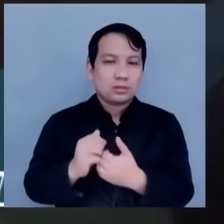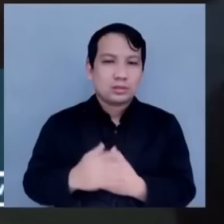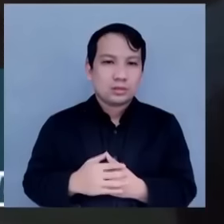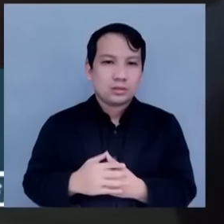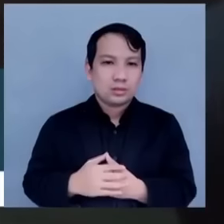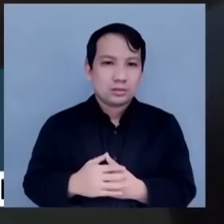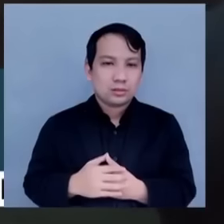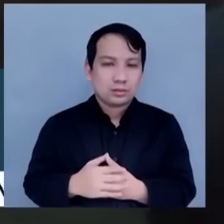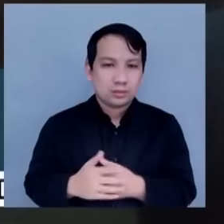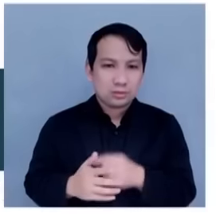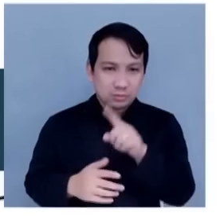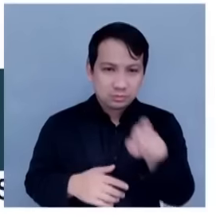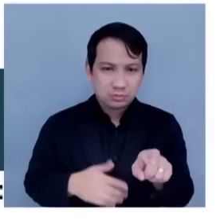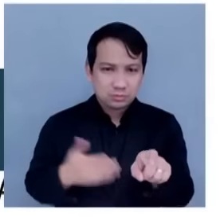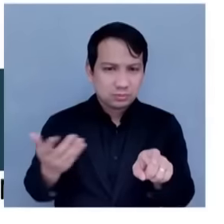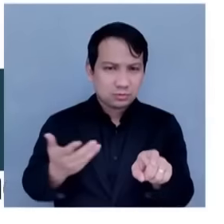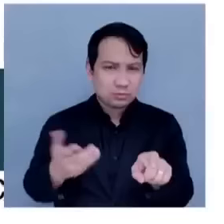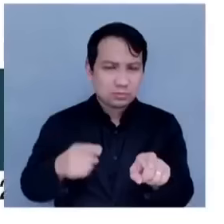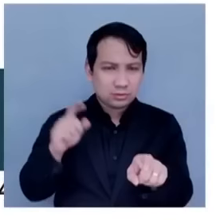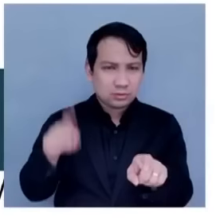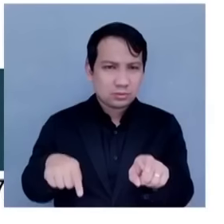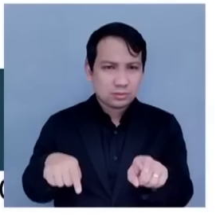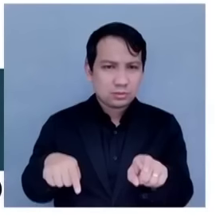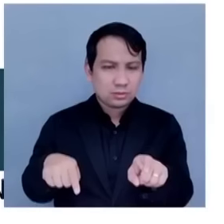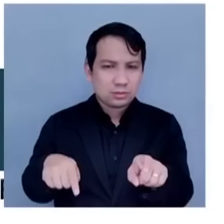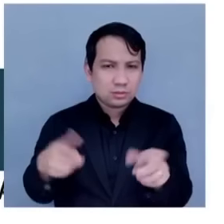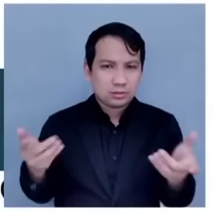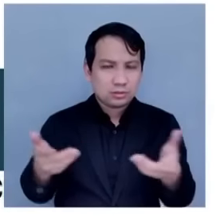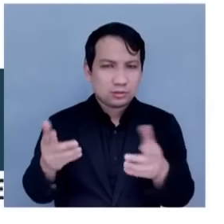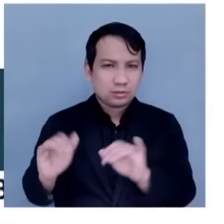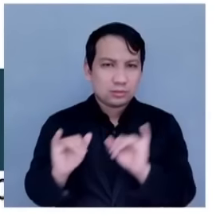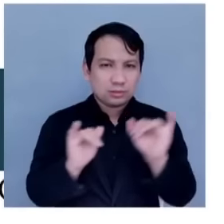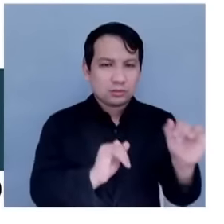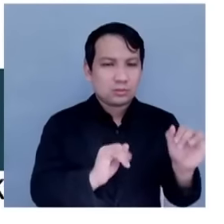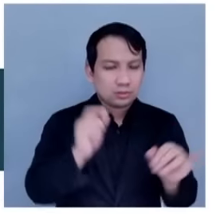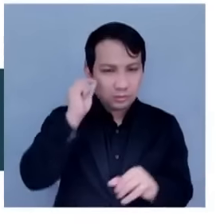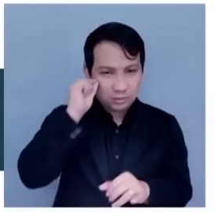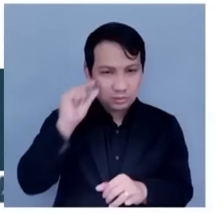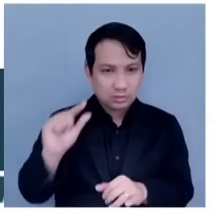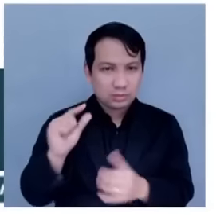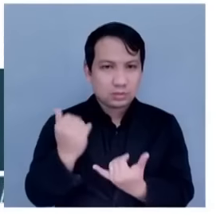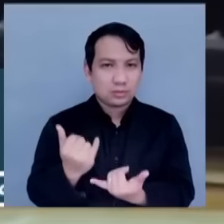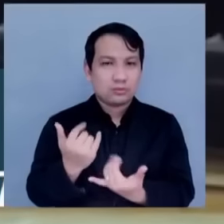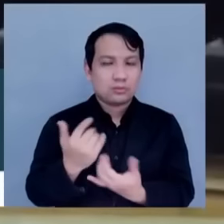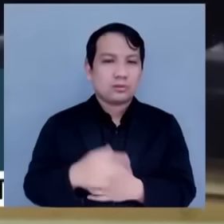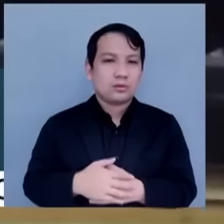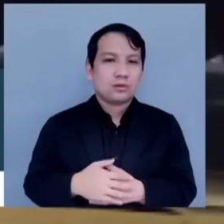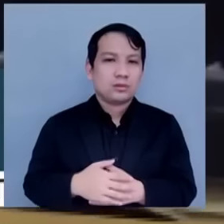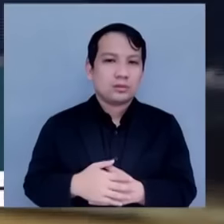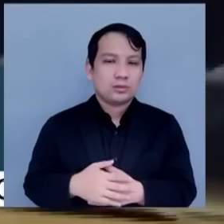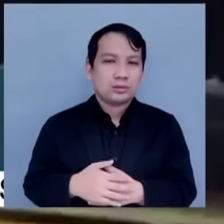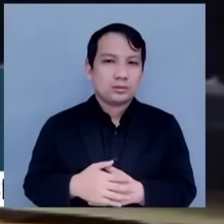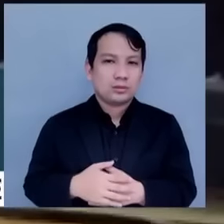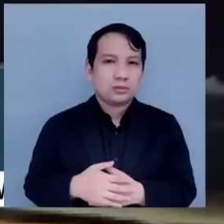po ang tatanungin, saan po dapat nasa, kaninong poder dapat si Alice Goh ngayon po?